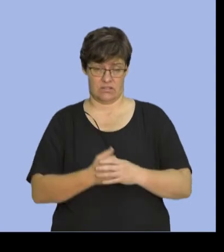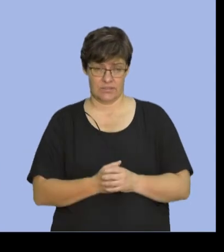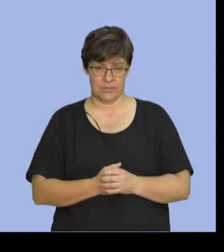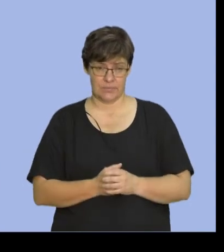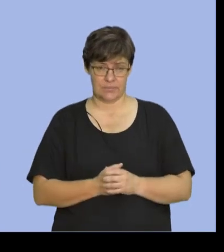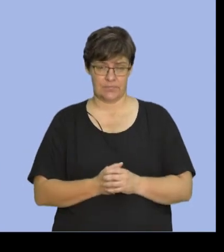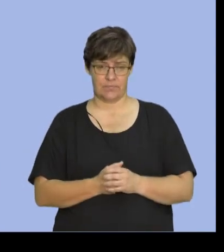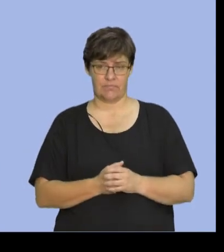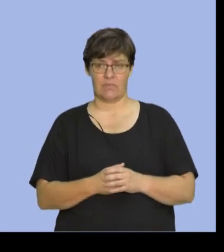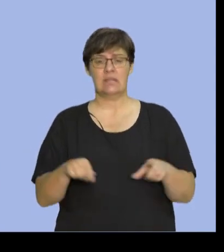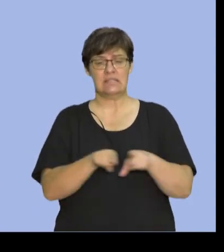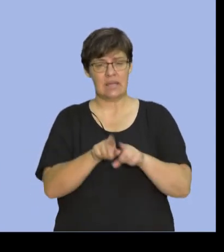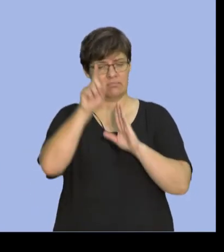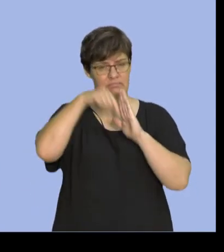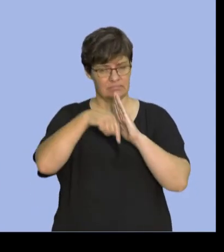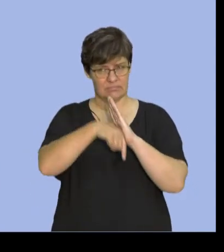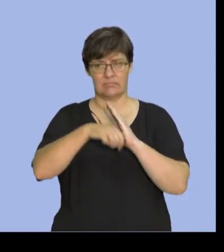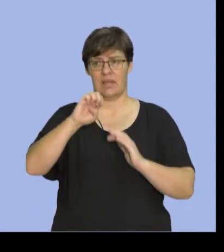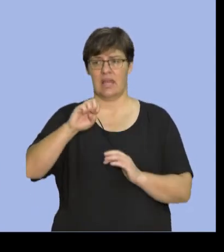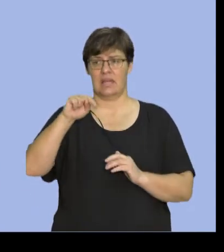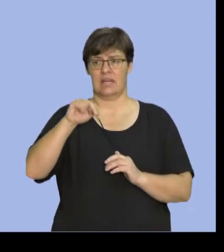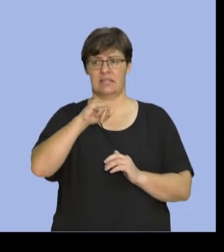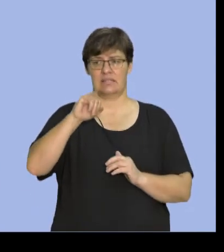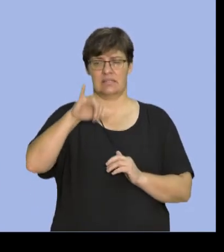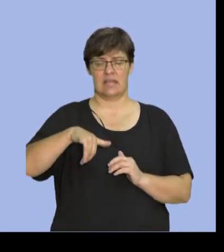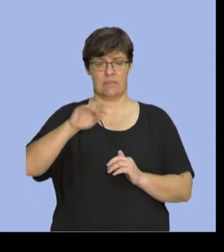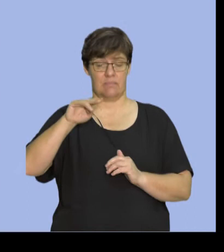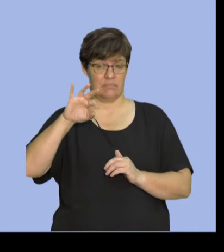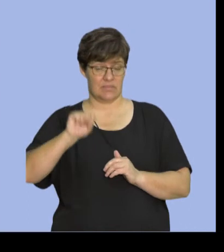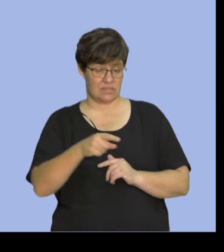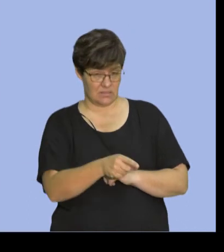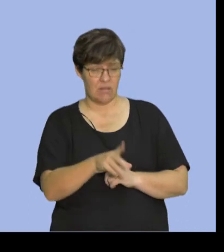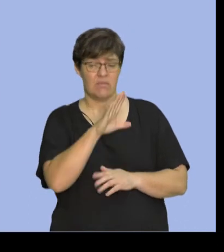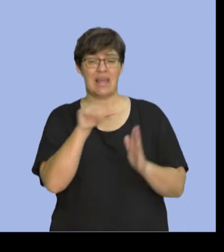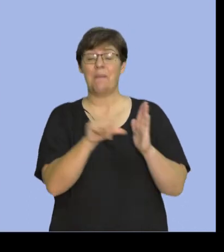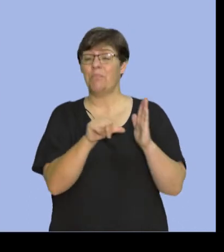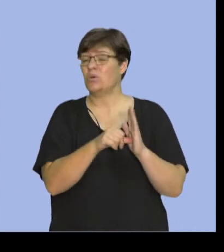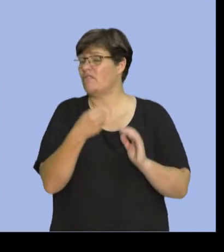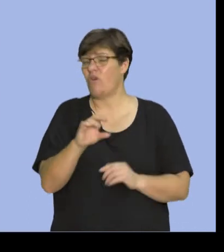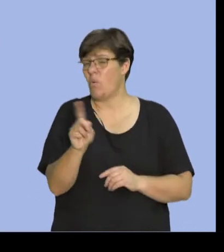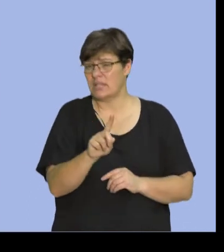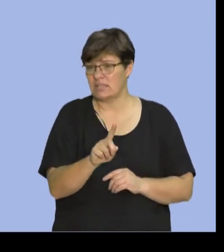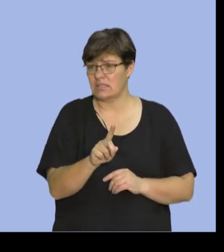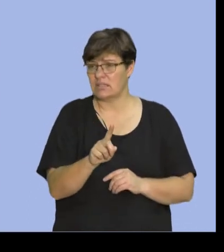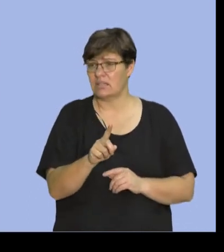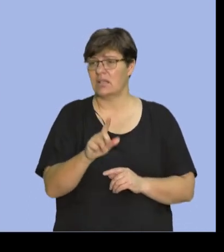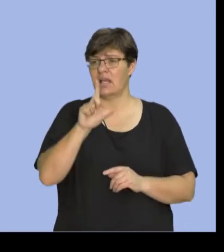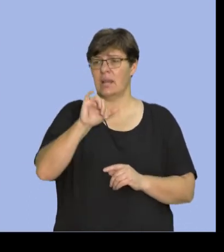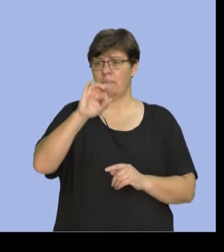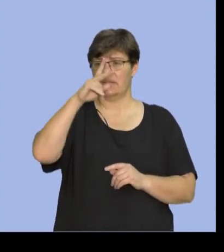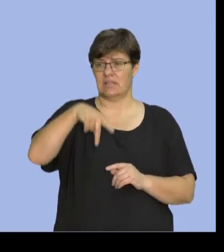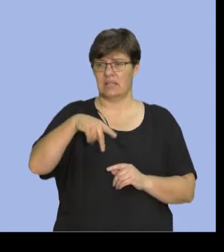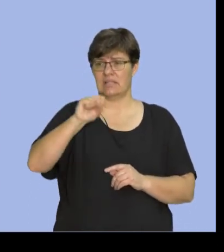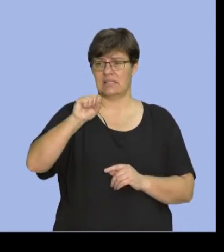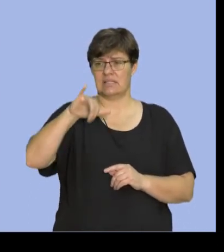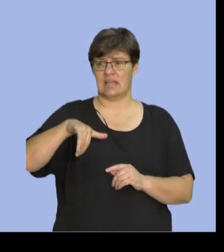So it also contains enzymes that basically are important in lipid or fat synthesis, and hence we